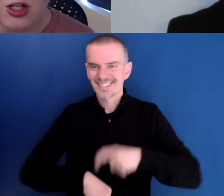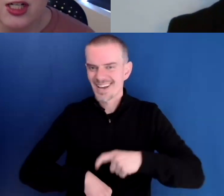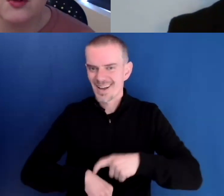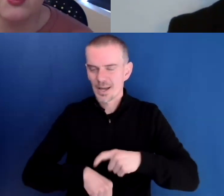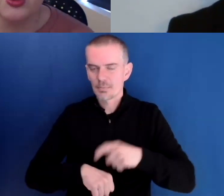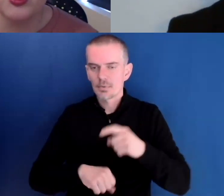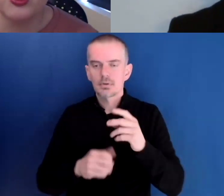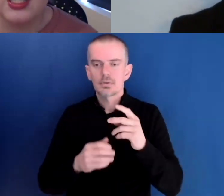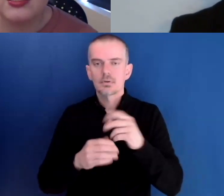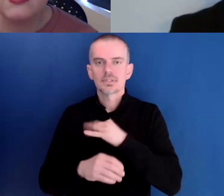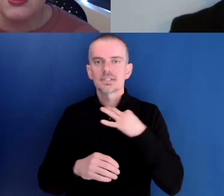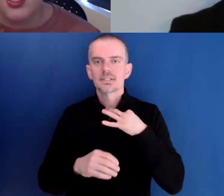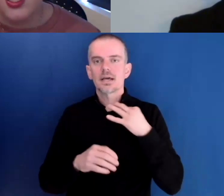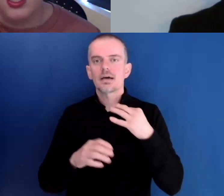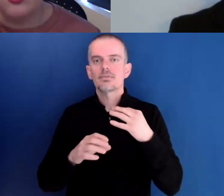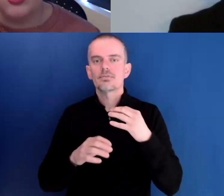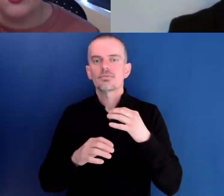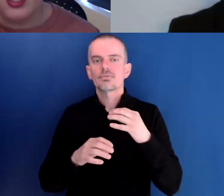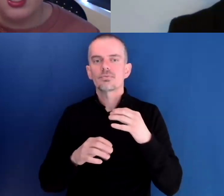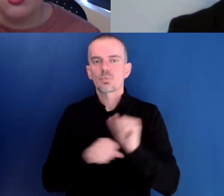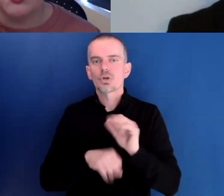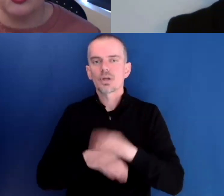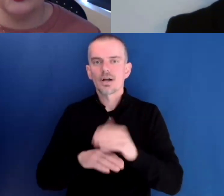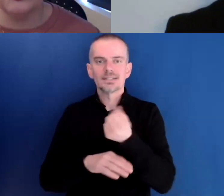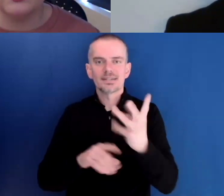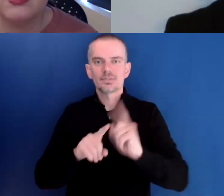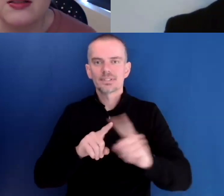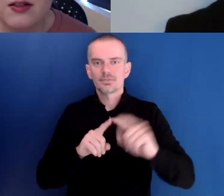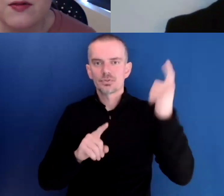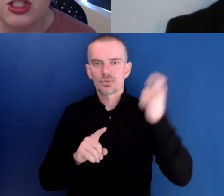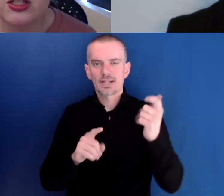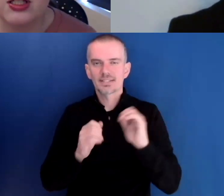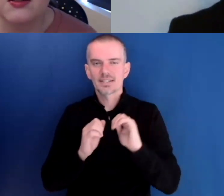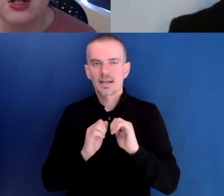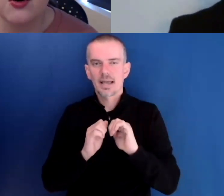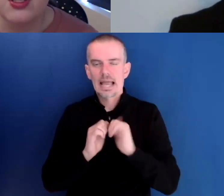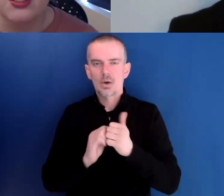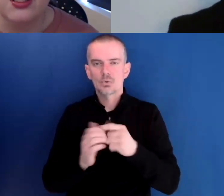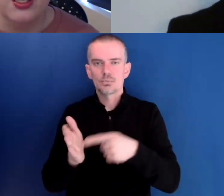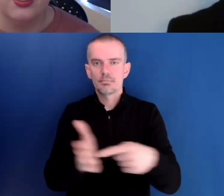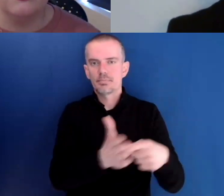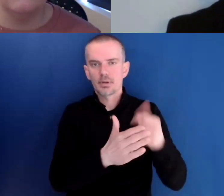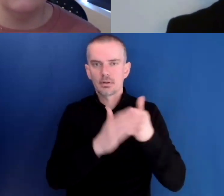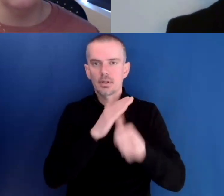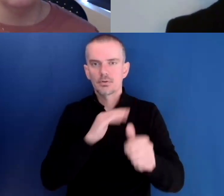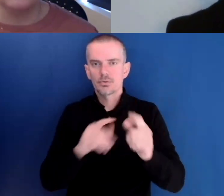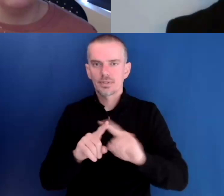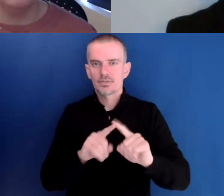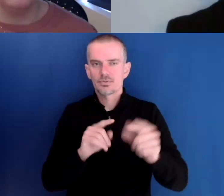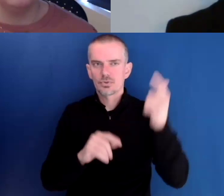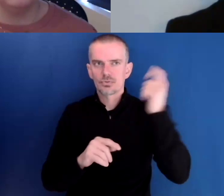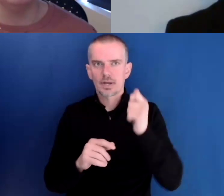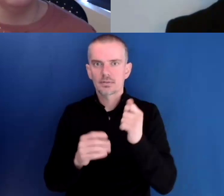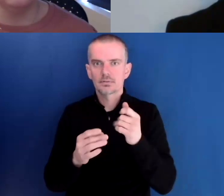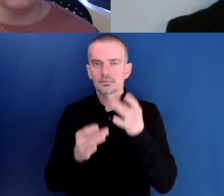on projects for multiple grants, and how to build that out to multiple grants efficiently? So,